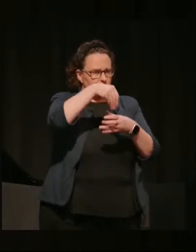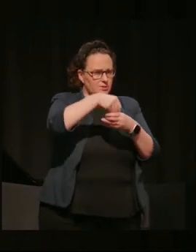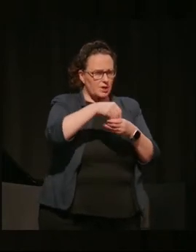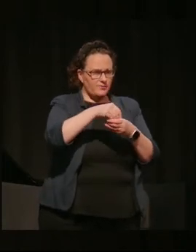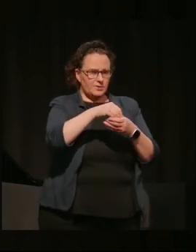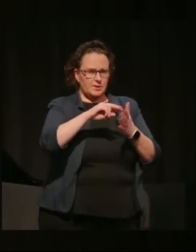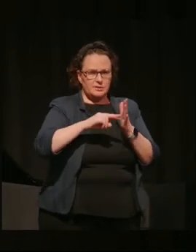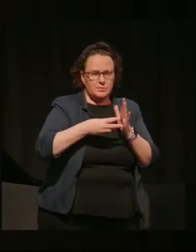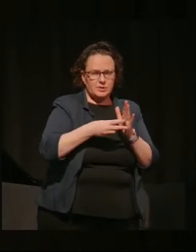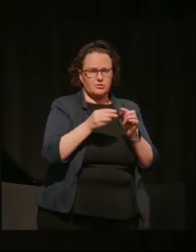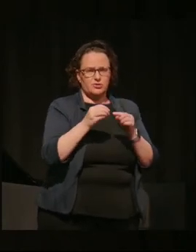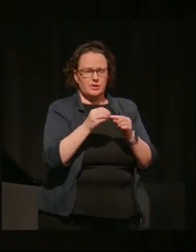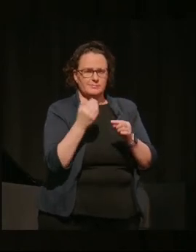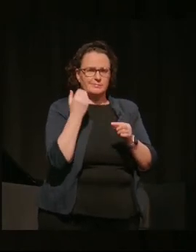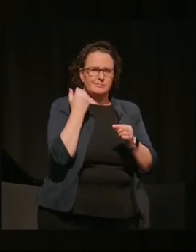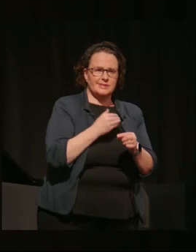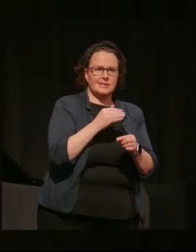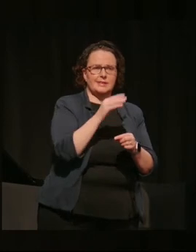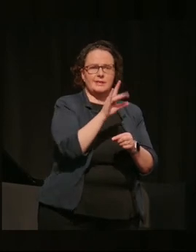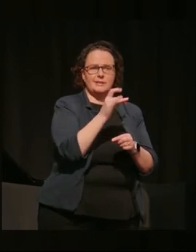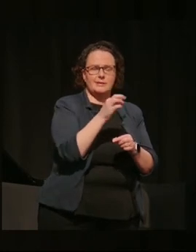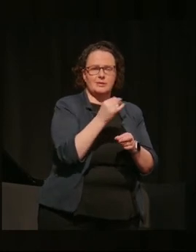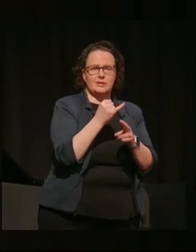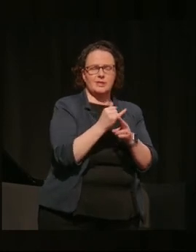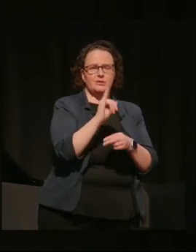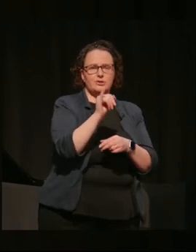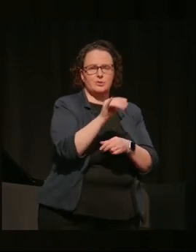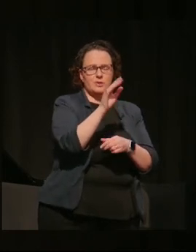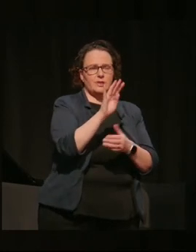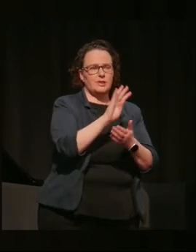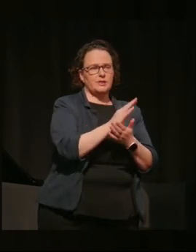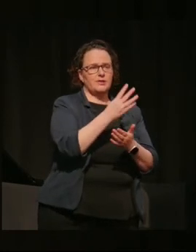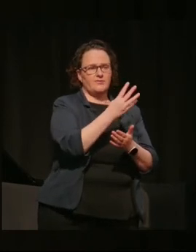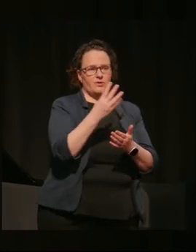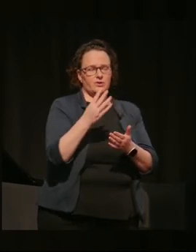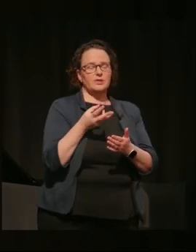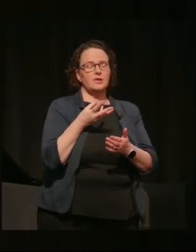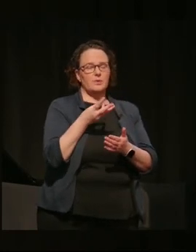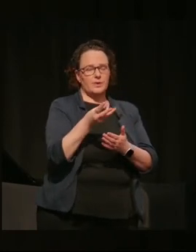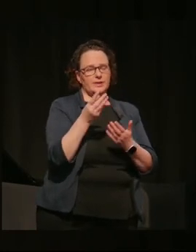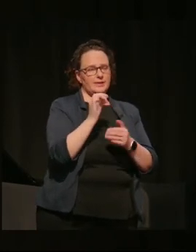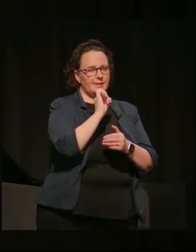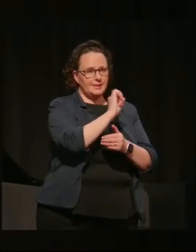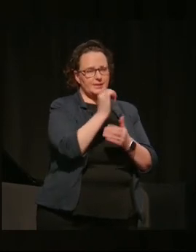to assassinate Hitler in July 1944, will give his reading.